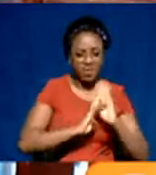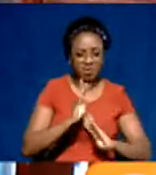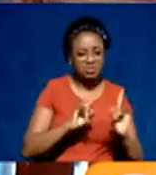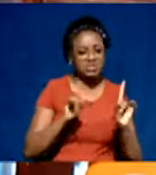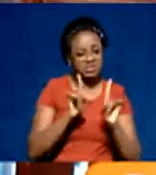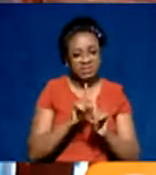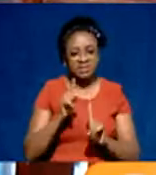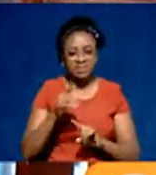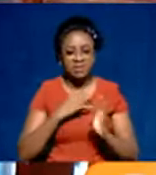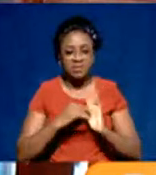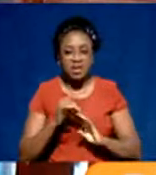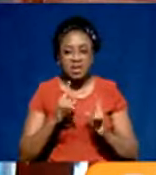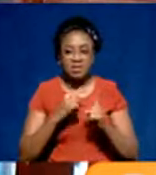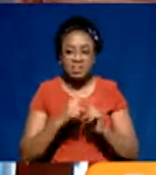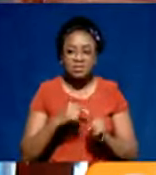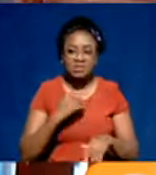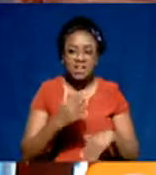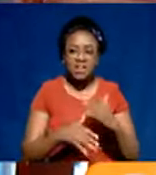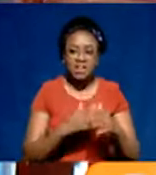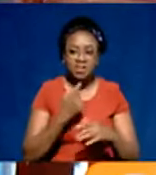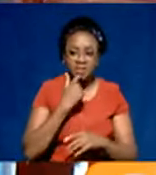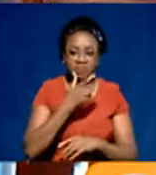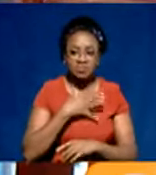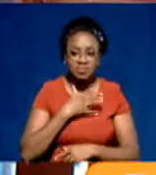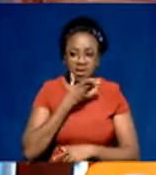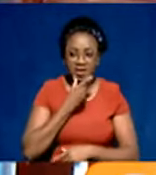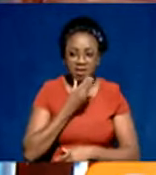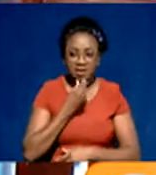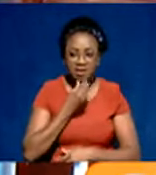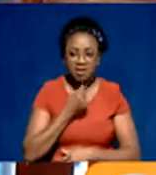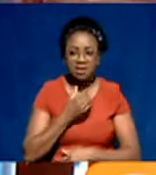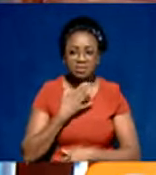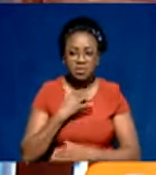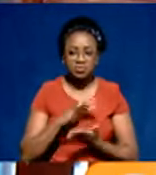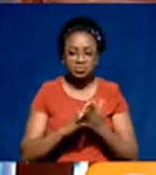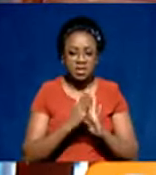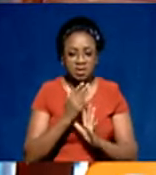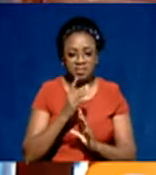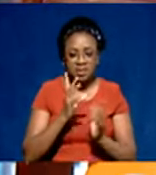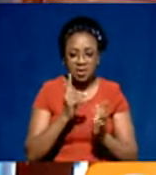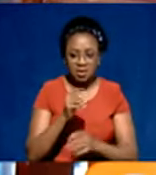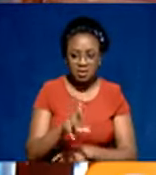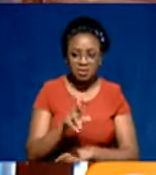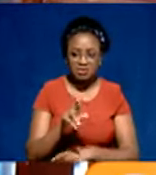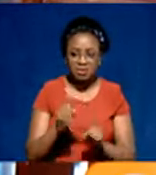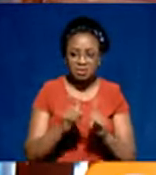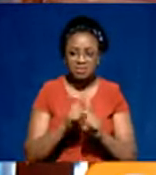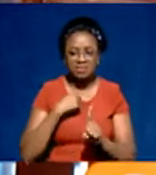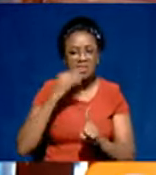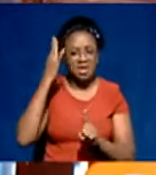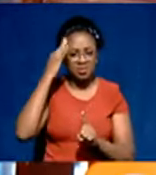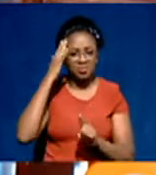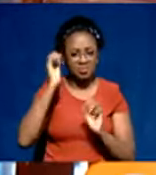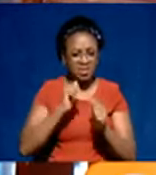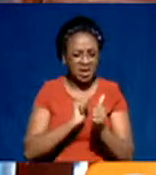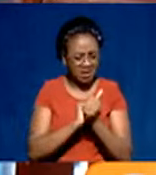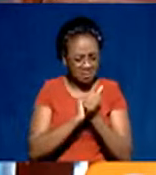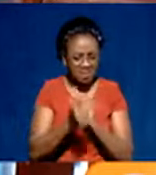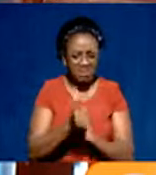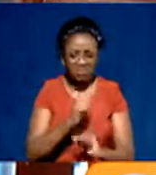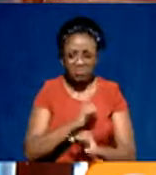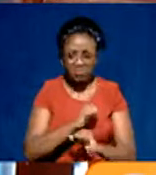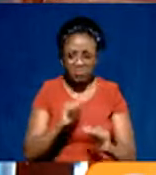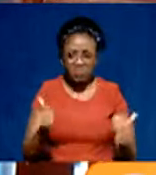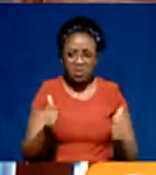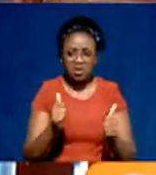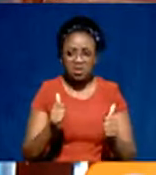doctor. But as time proceeded, I came to start knowing myself better and knowing that I can do extremely and abundantly. Now I said I